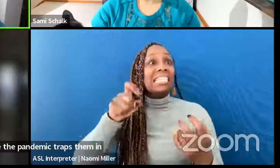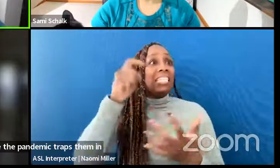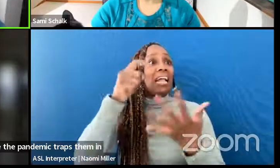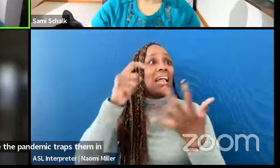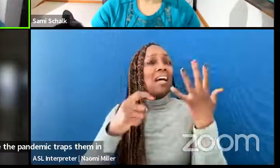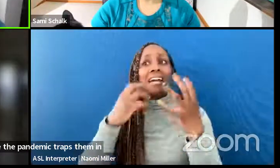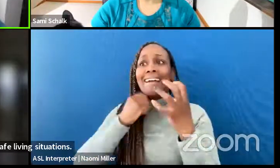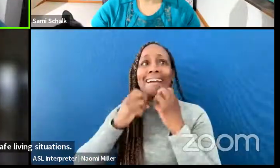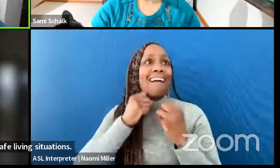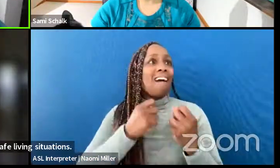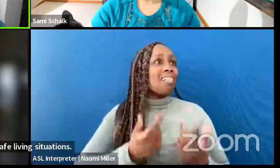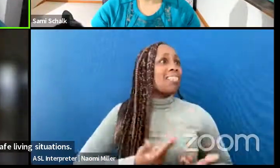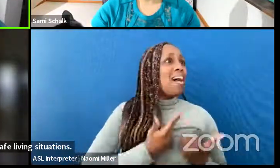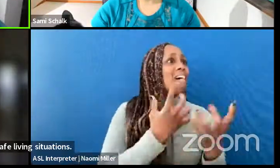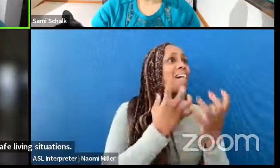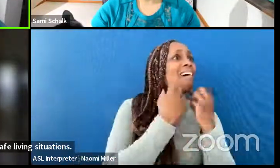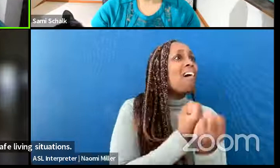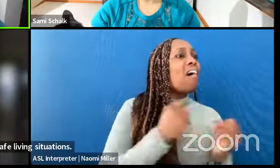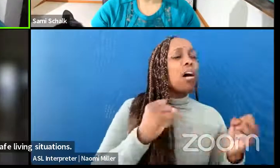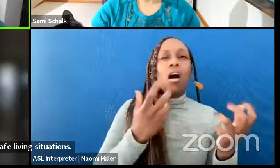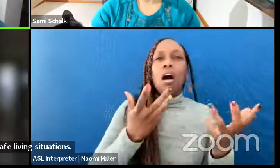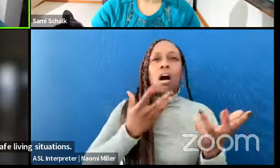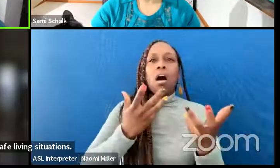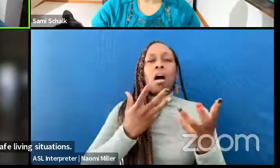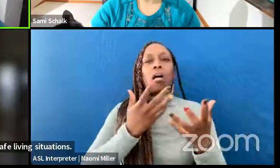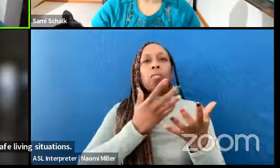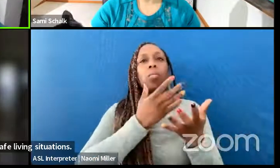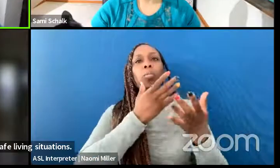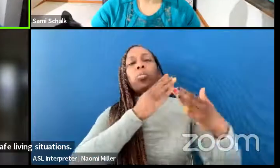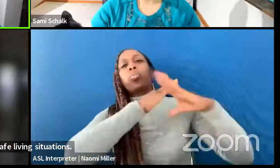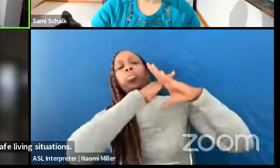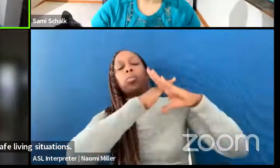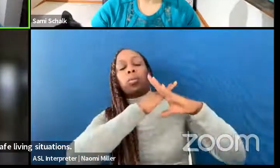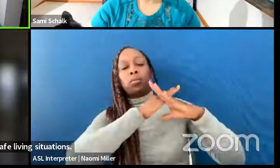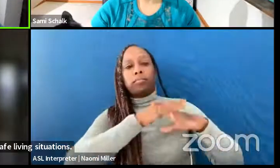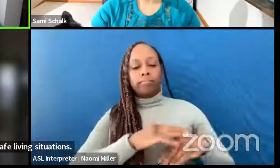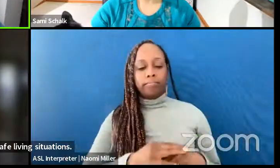Vignette 2, Cripping the Bisexual Chair Meme.